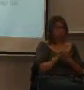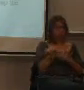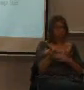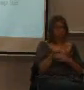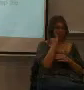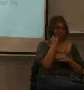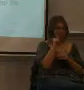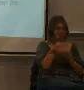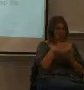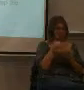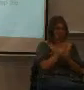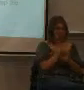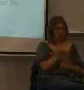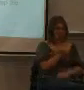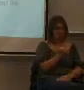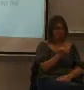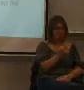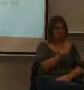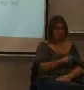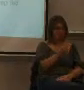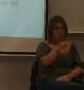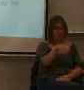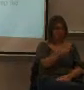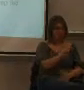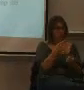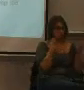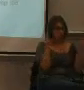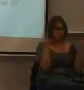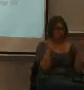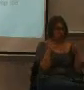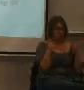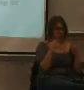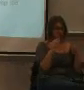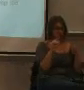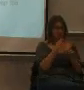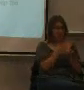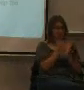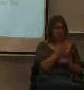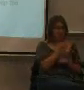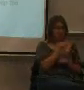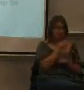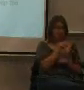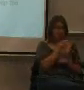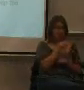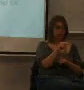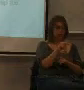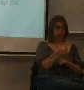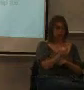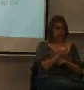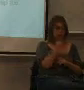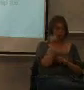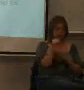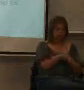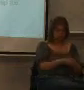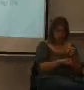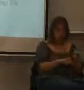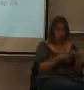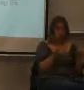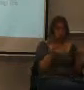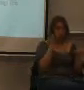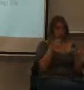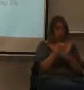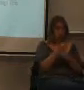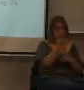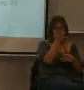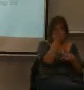about some kind of effect like lowered reproductive success, an effective concentration that's not going to kill you, but it'll